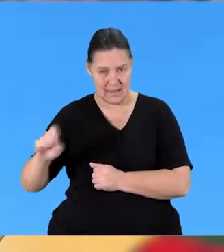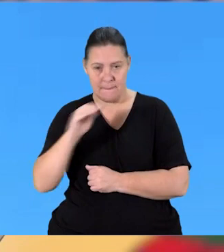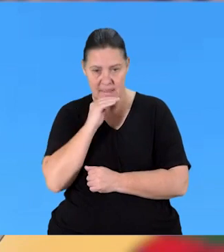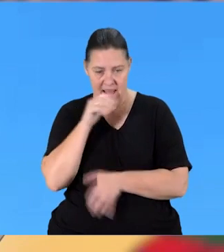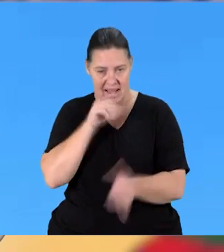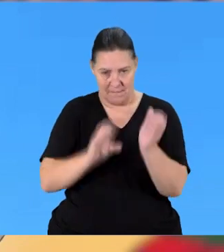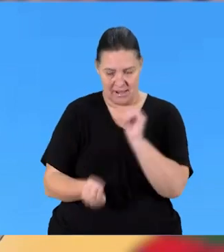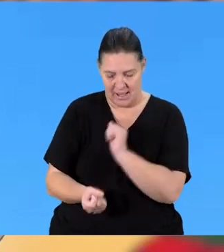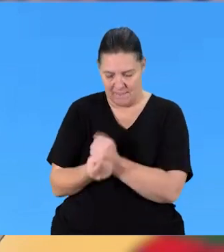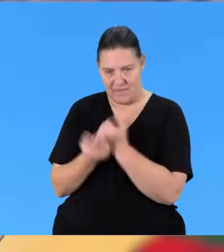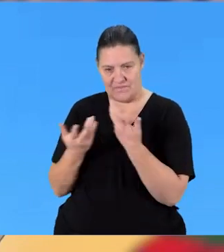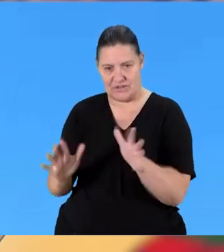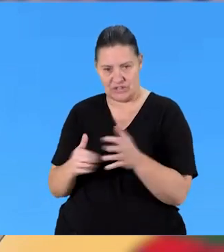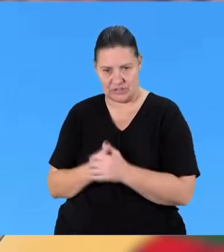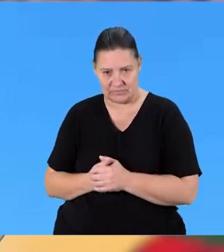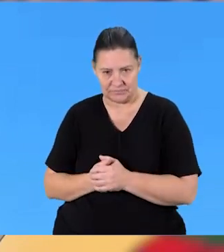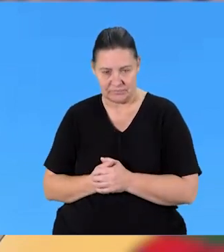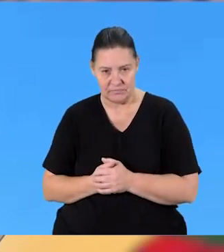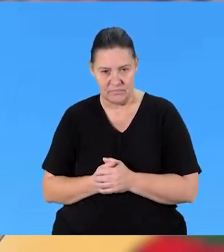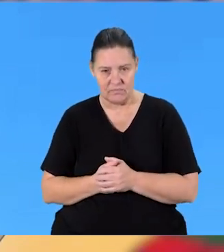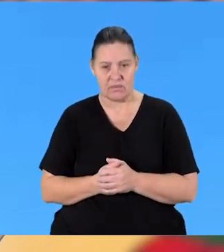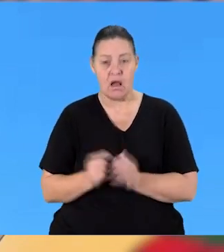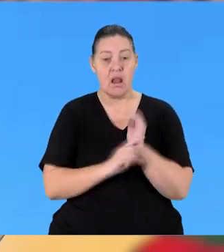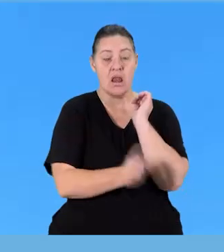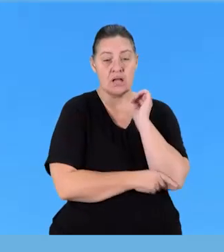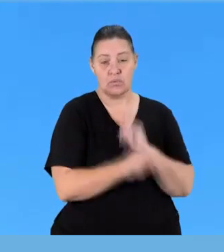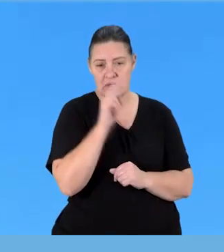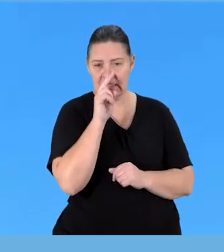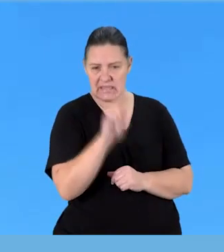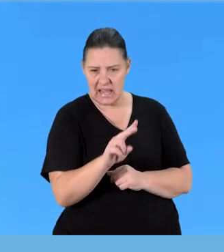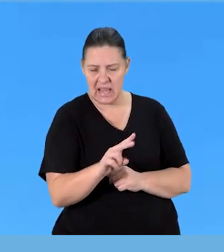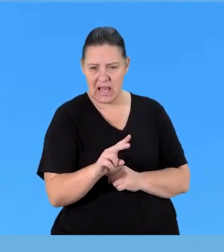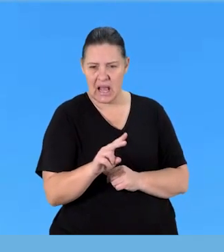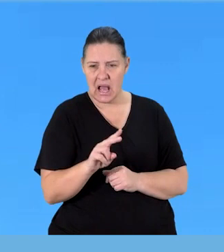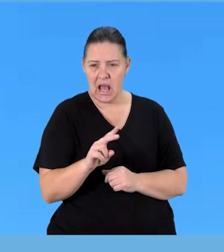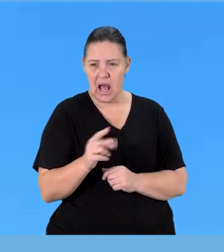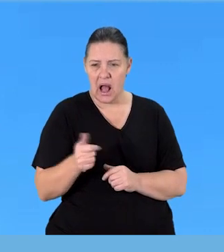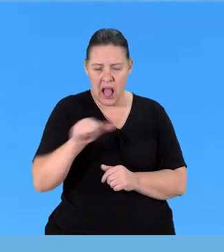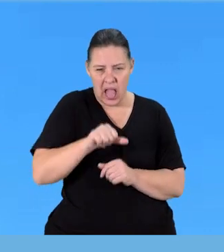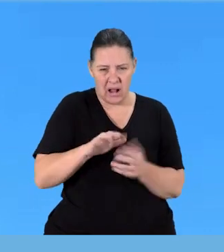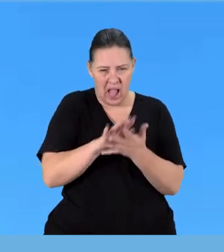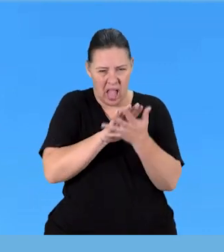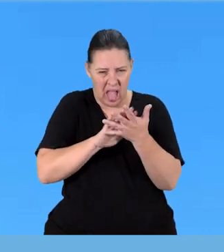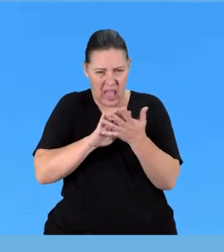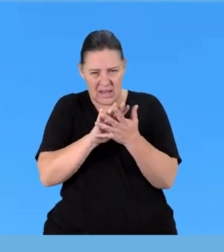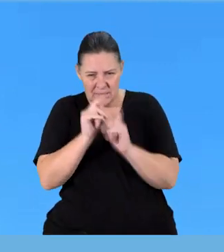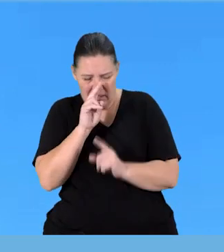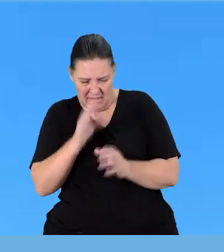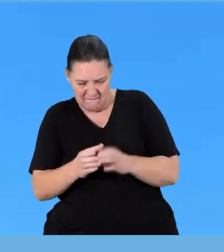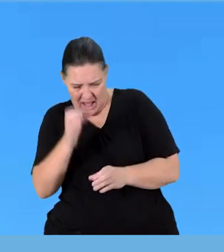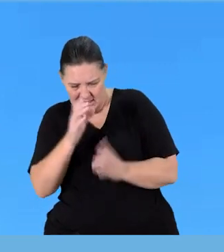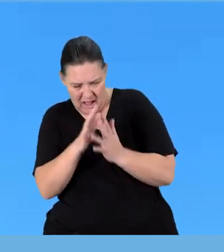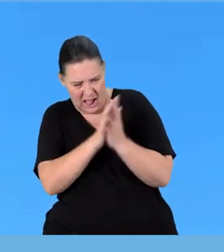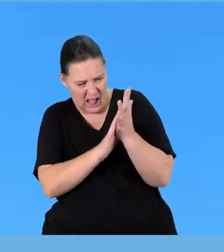chemical reaction has taken place. And also lastly, when we see a sludgy or a cloudy deposit